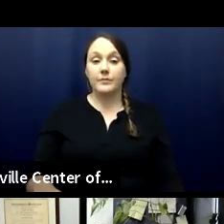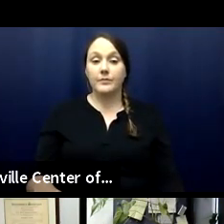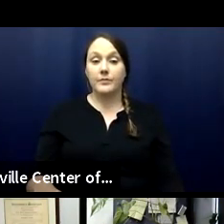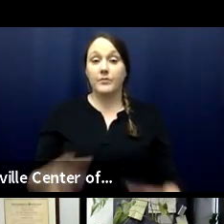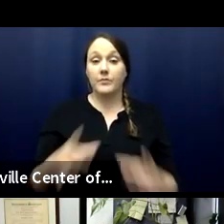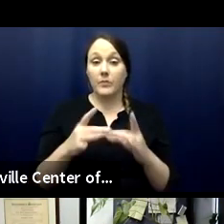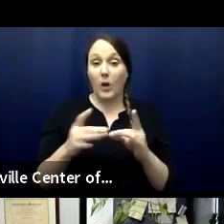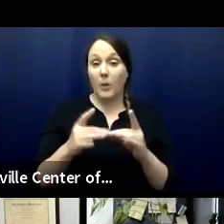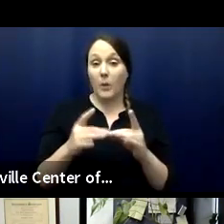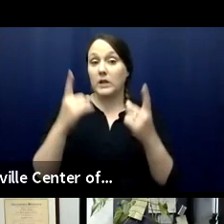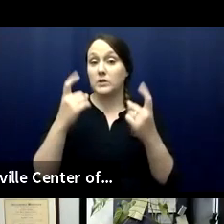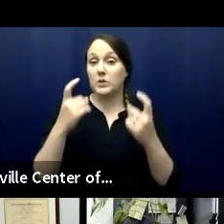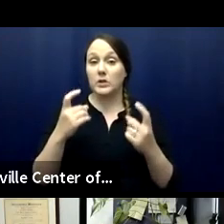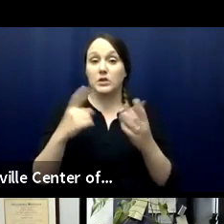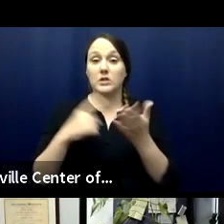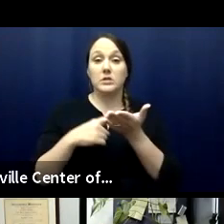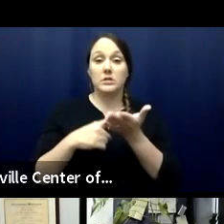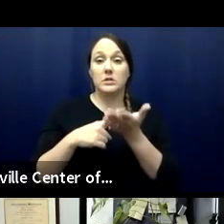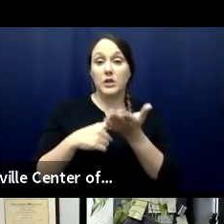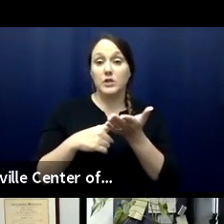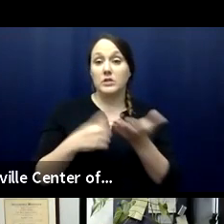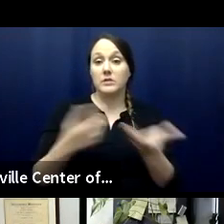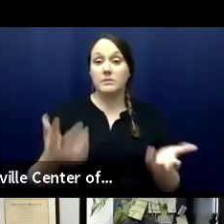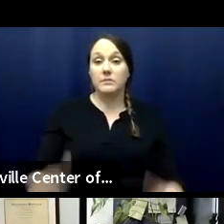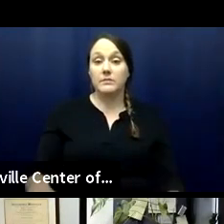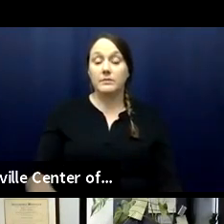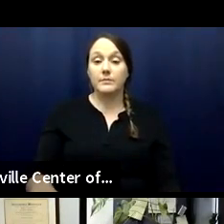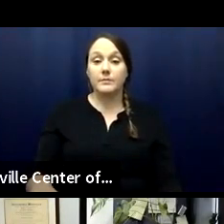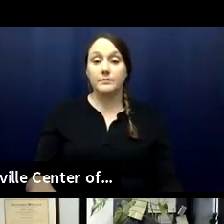Comments, questions, discussion?